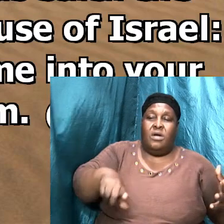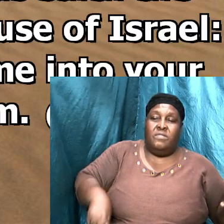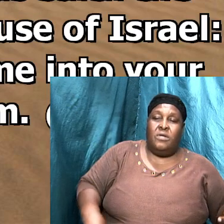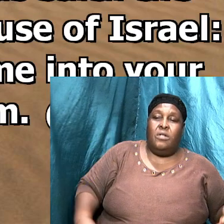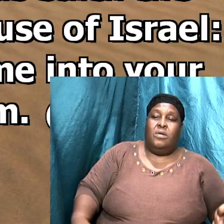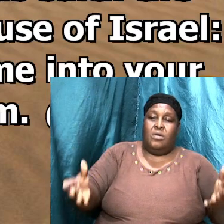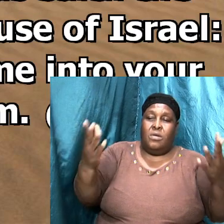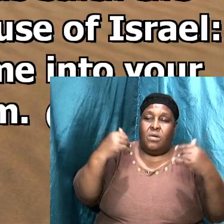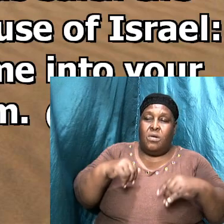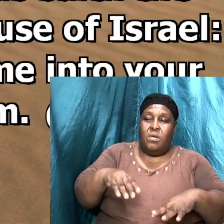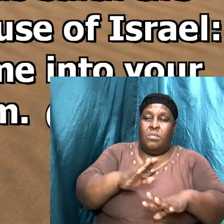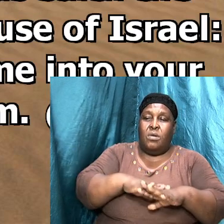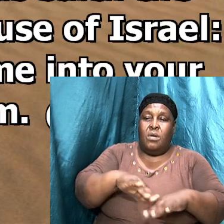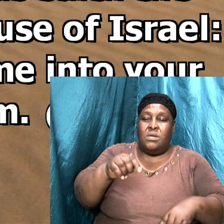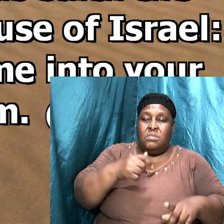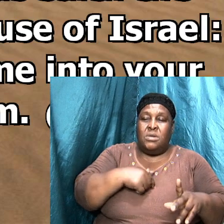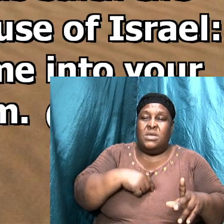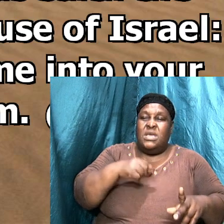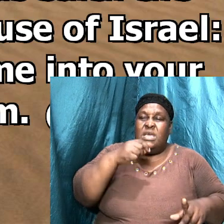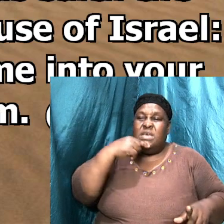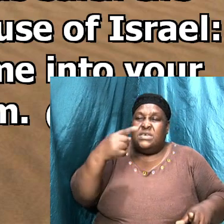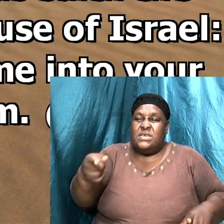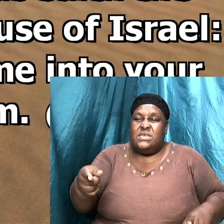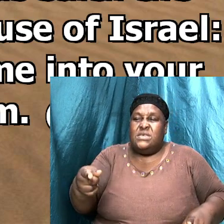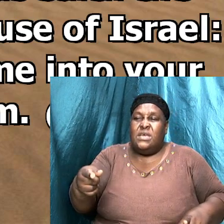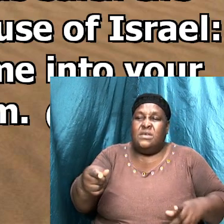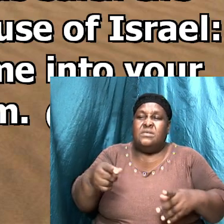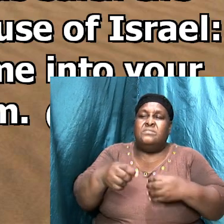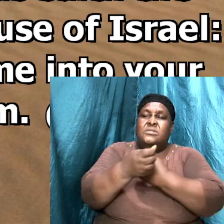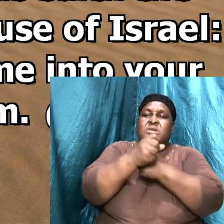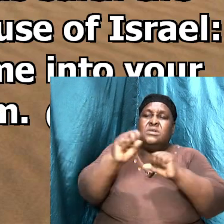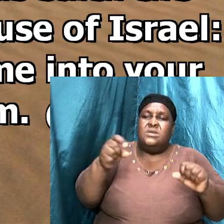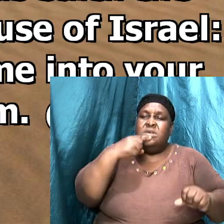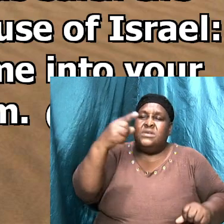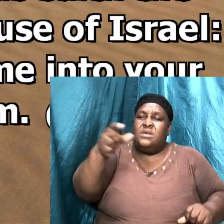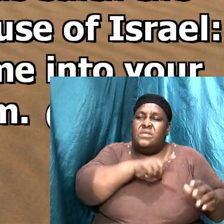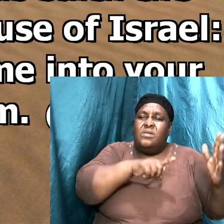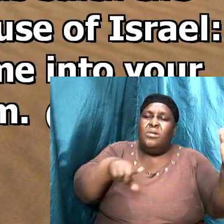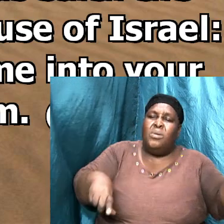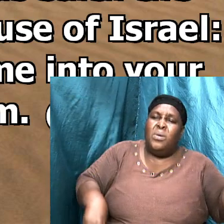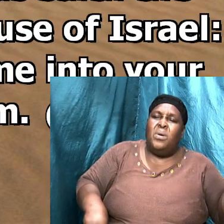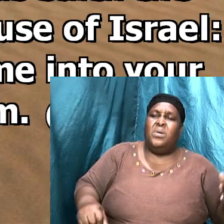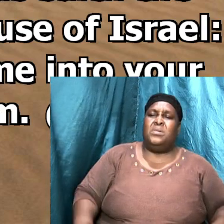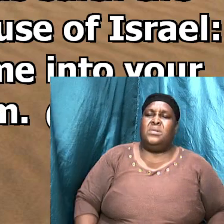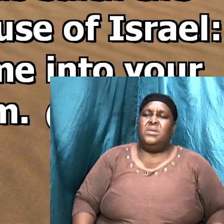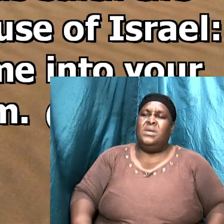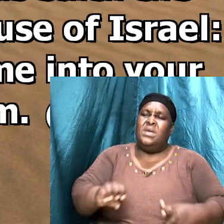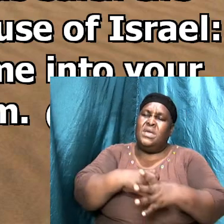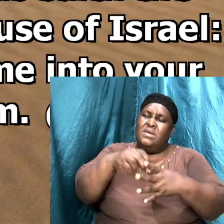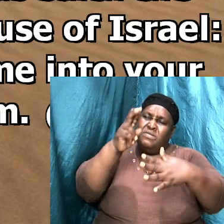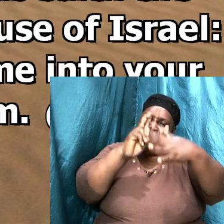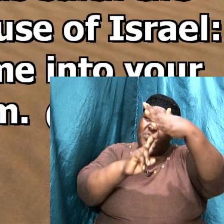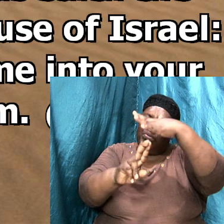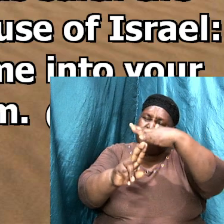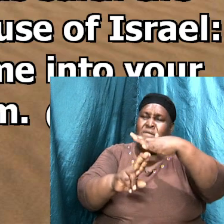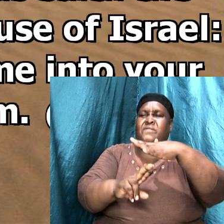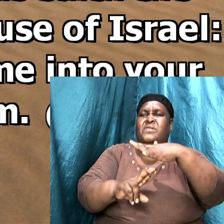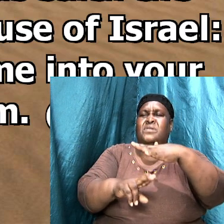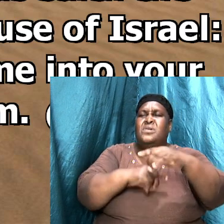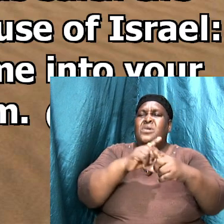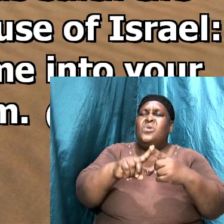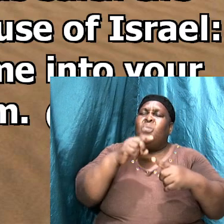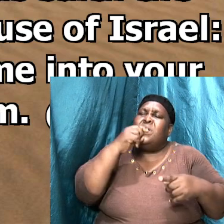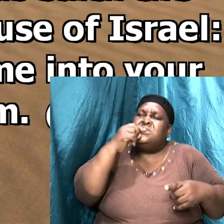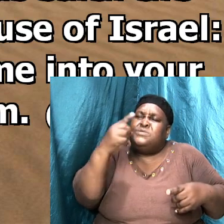upon me, and he said to me, Say, thus saith the Lord. So even the prophets of old, when they spoke,